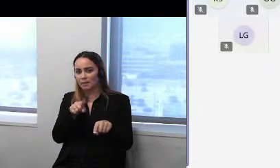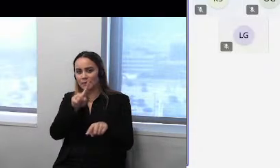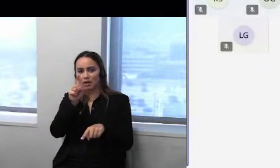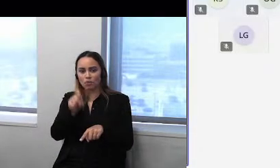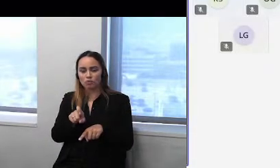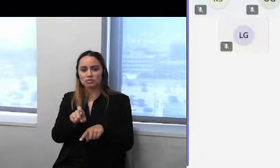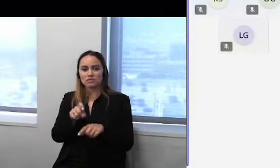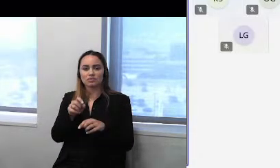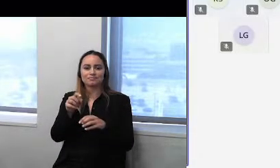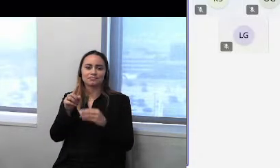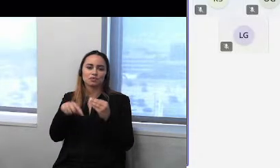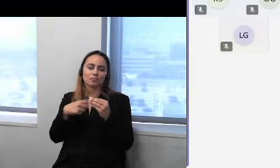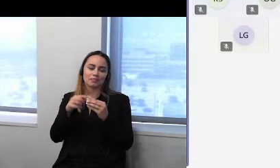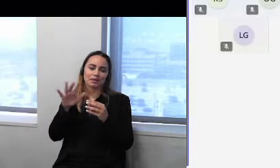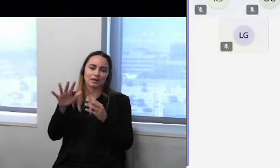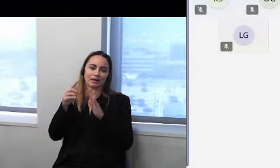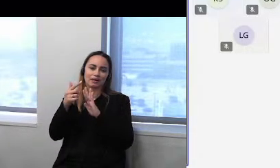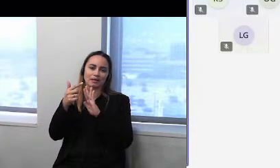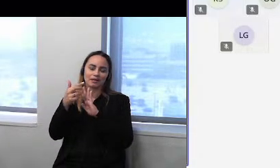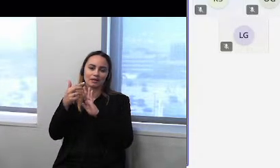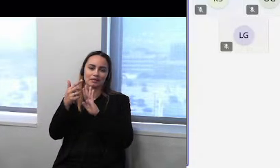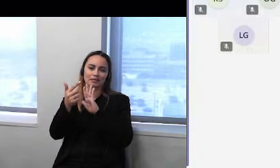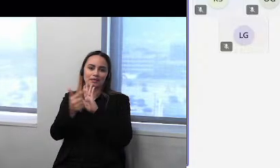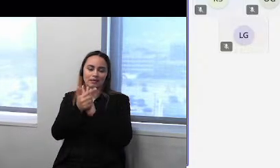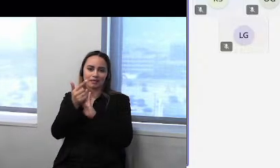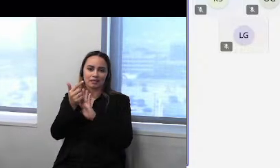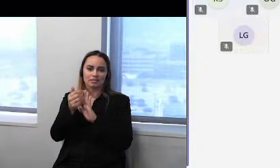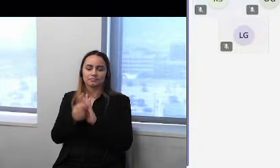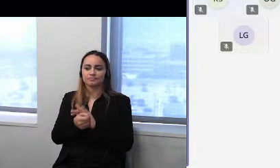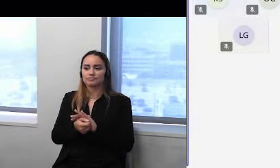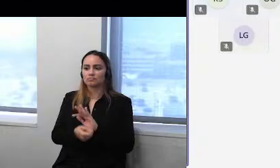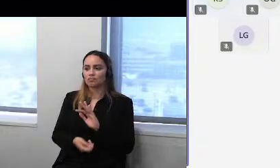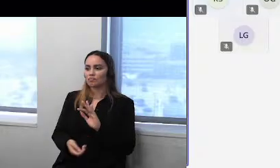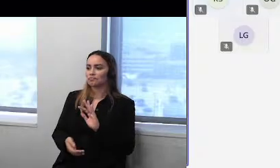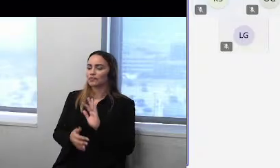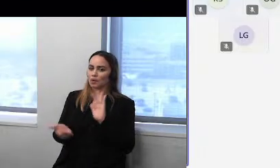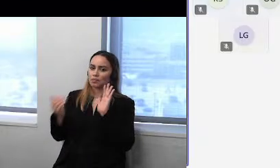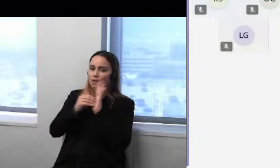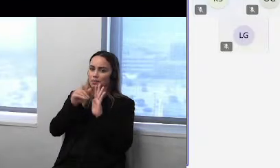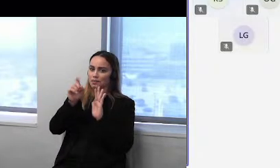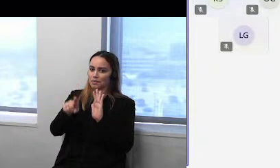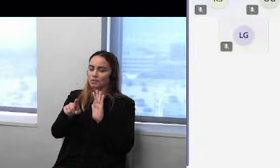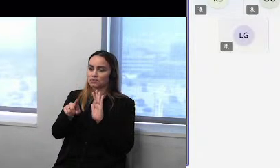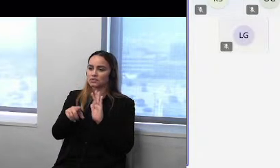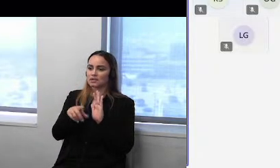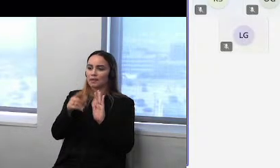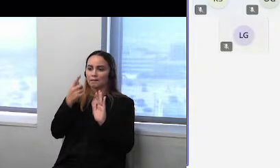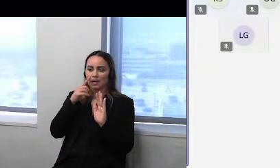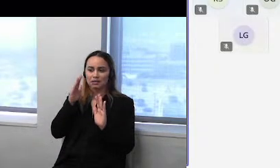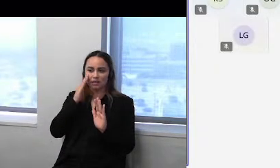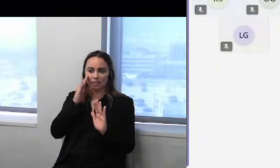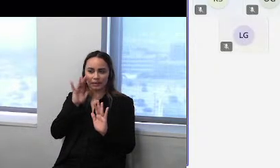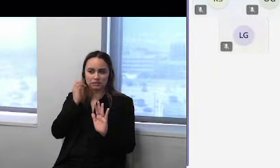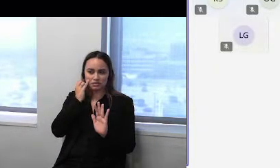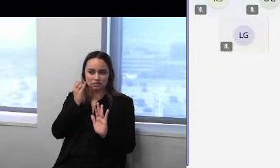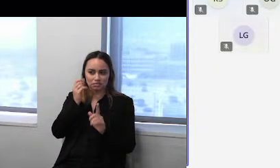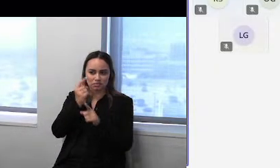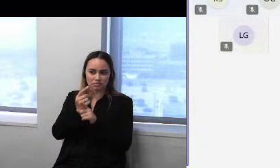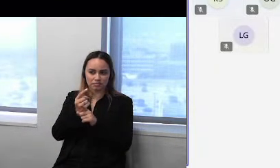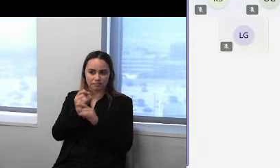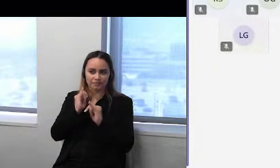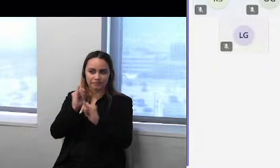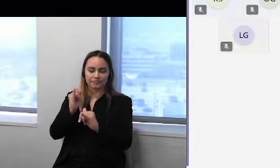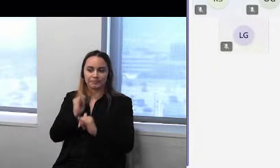approved? So I'm going to repeat it back to you in regards to the understanding back, which essentially there are